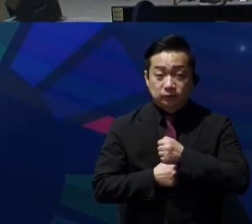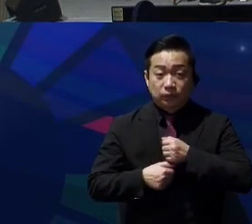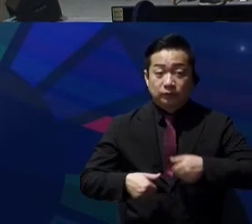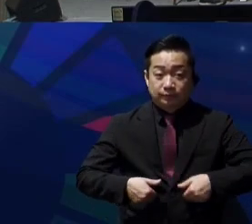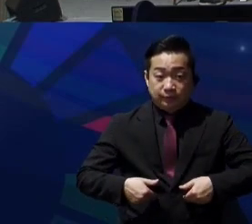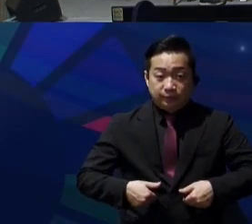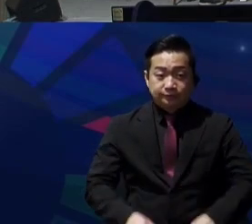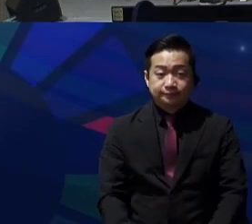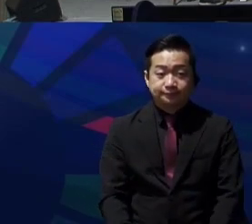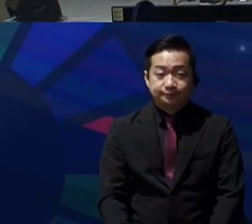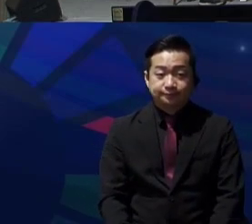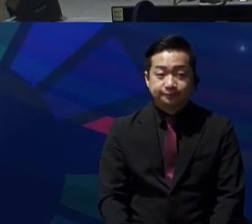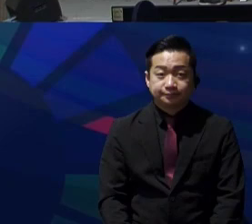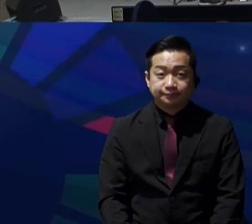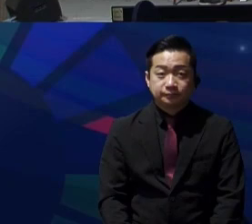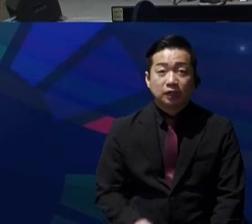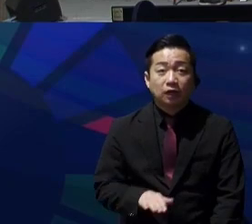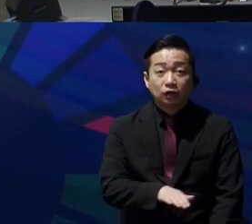this year,